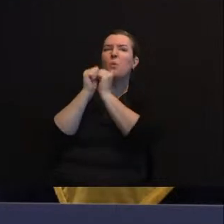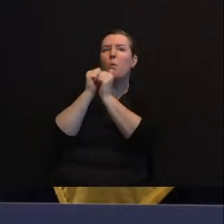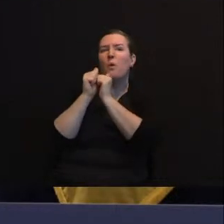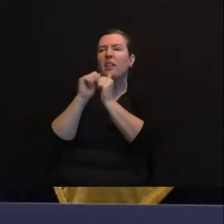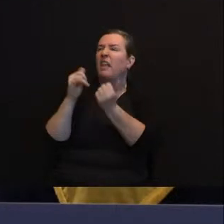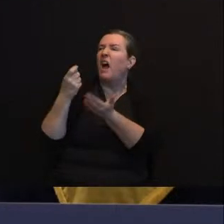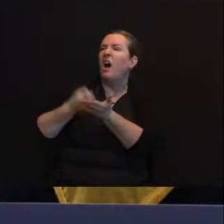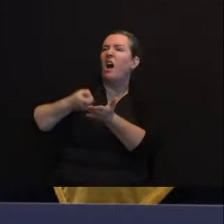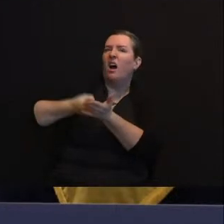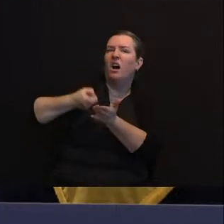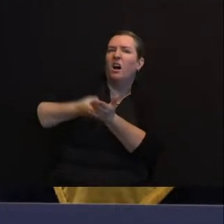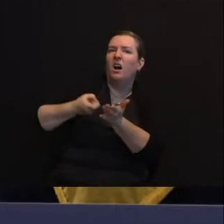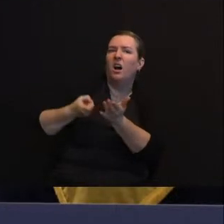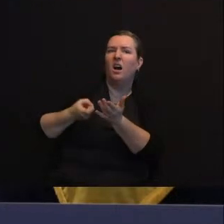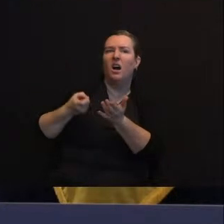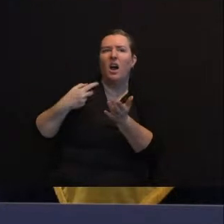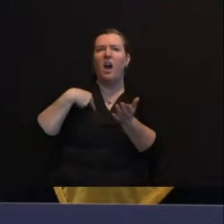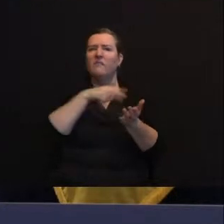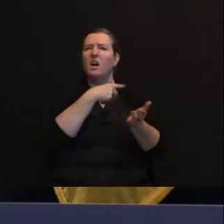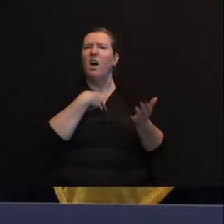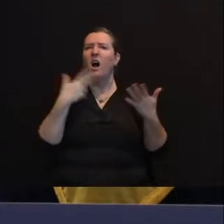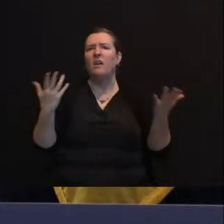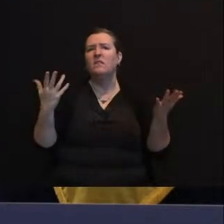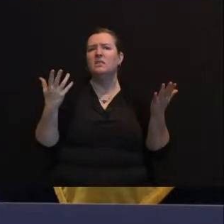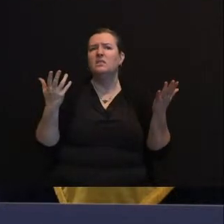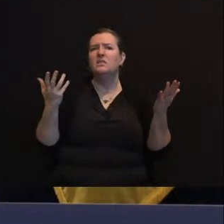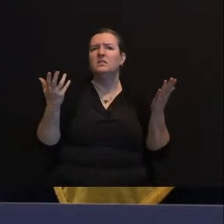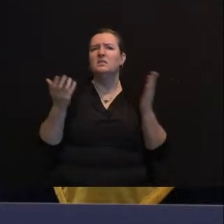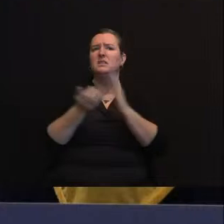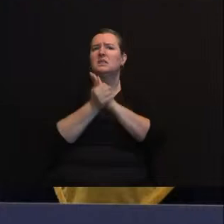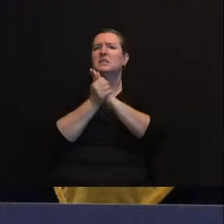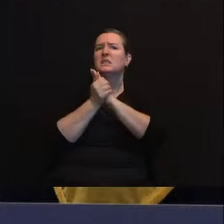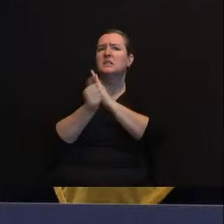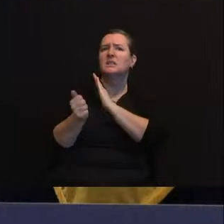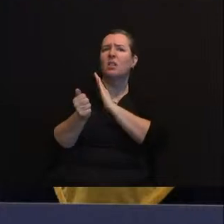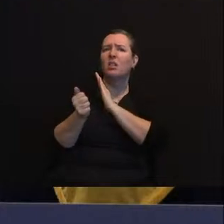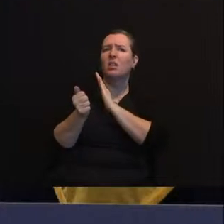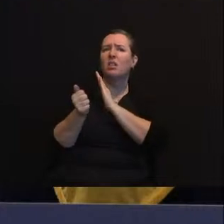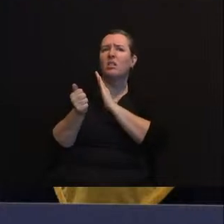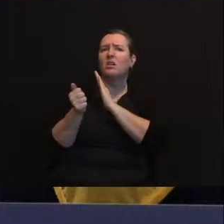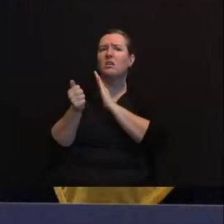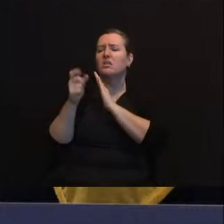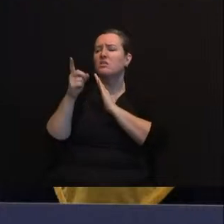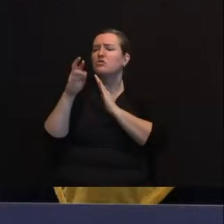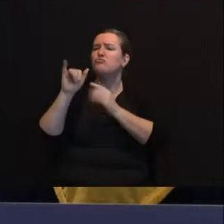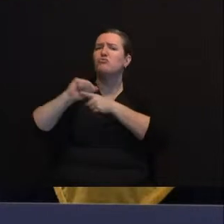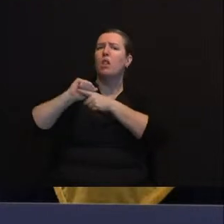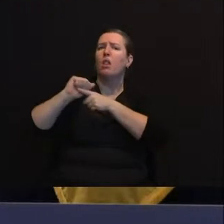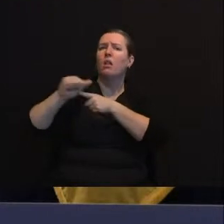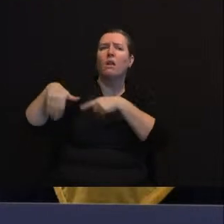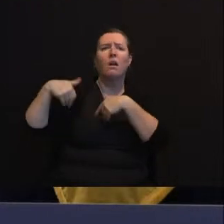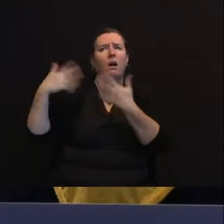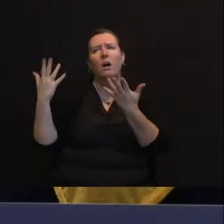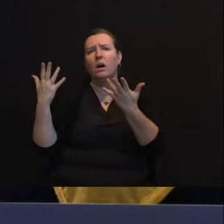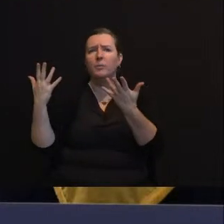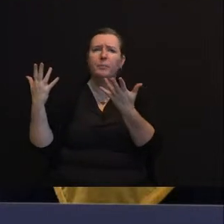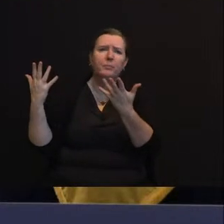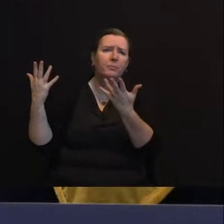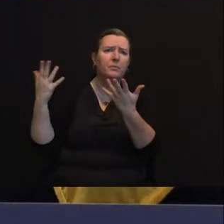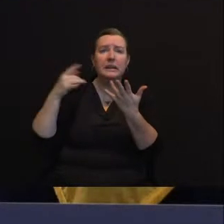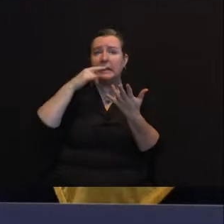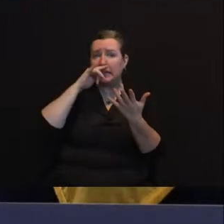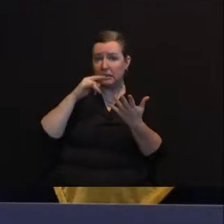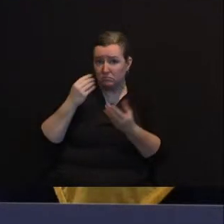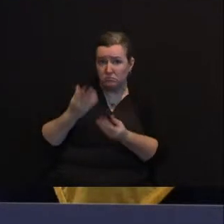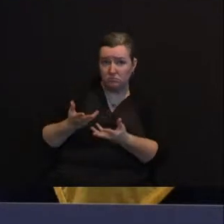running, quote, skill drills that are supposedly unaffiliated organized group team activity where, for example, kids were told to leave their jerseys